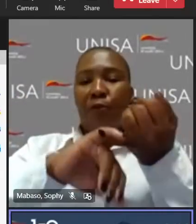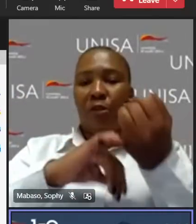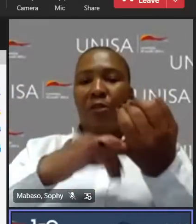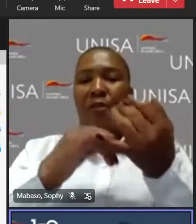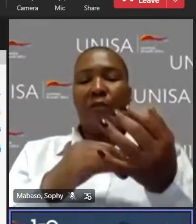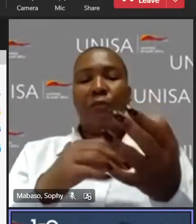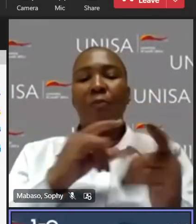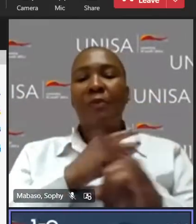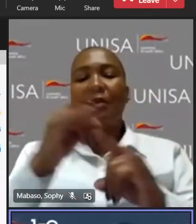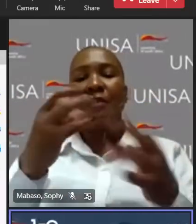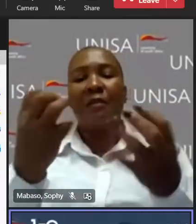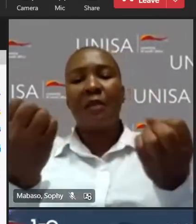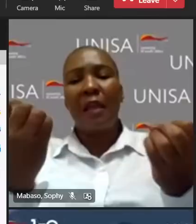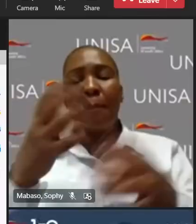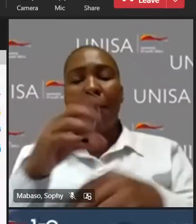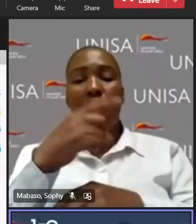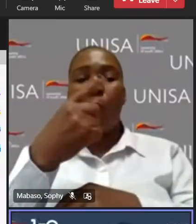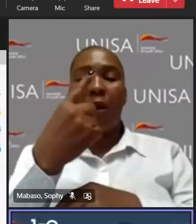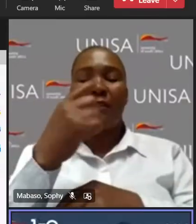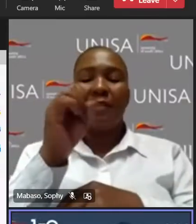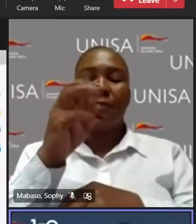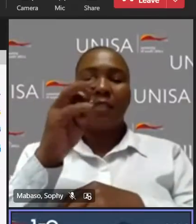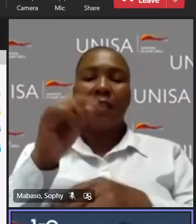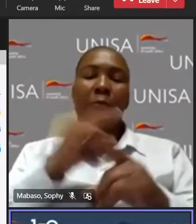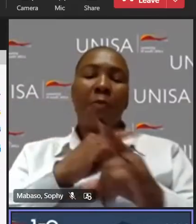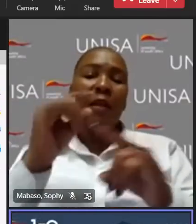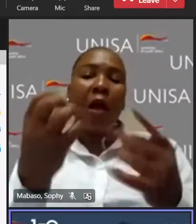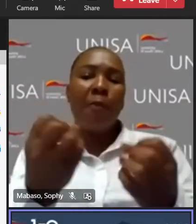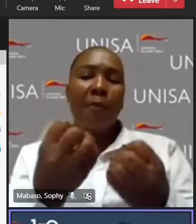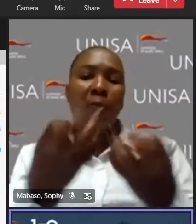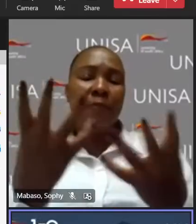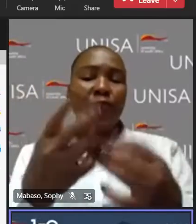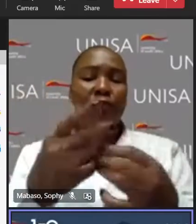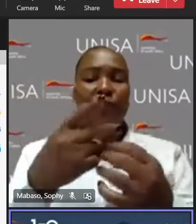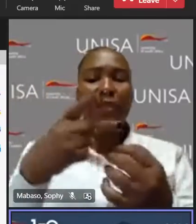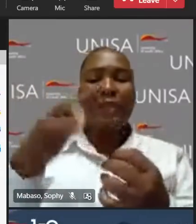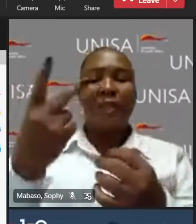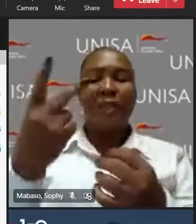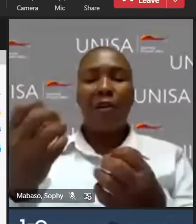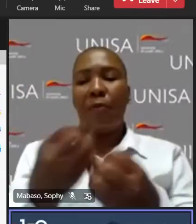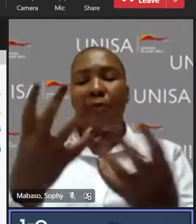per semester, so to give you the best chance of passing.